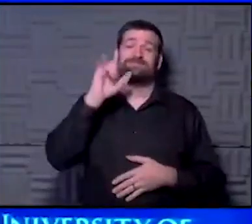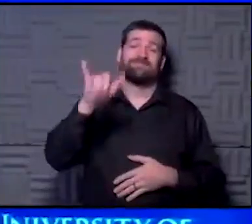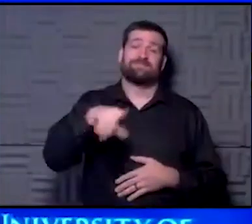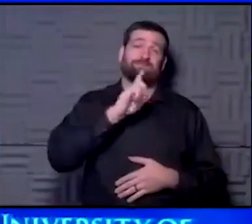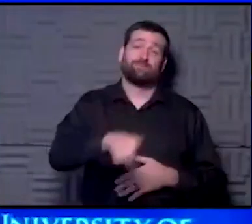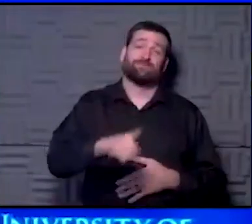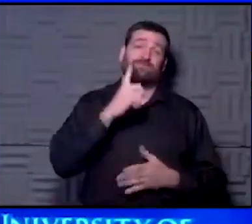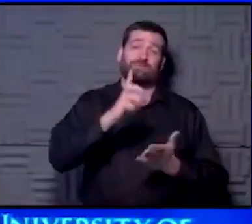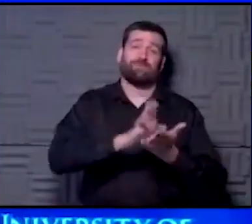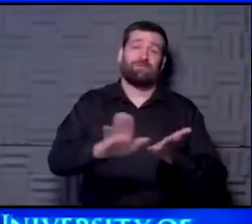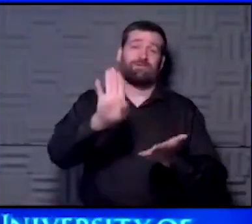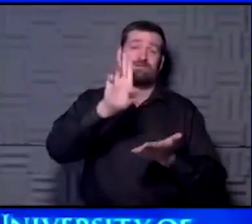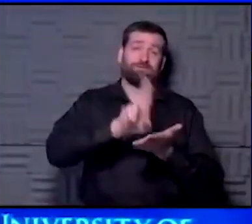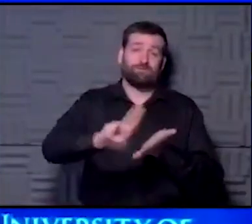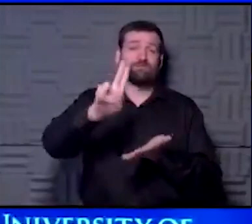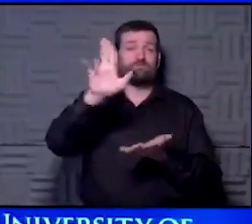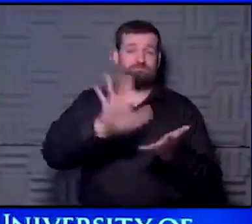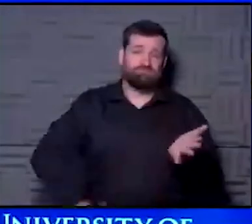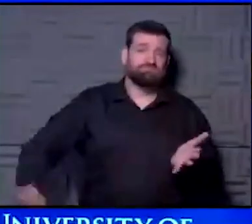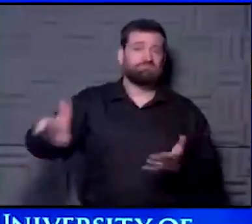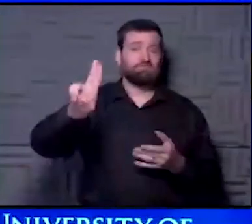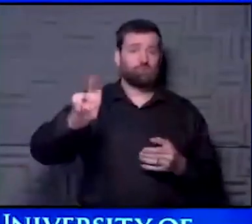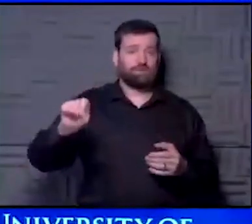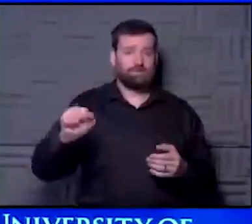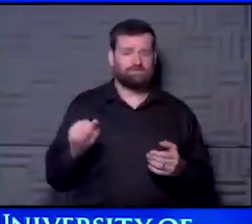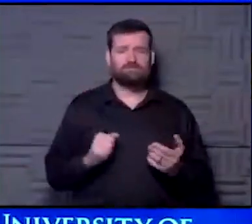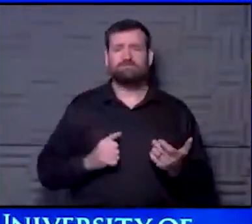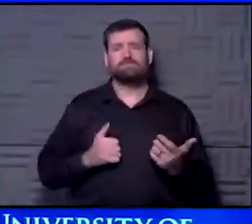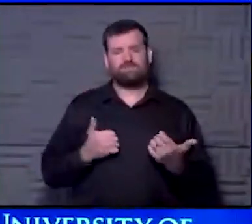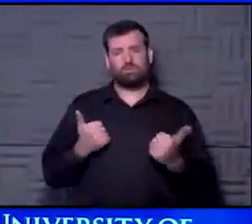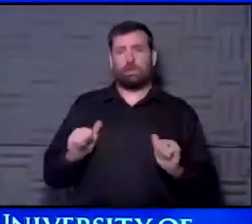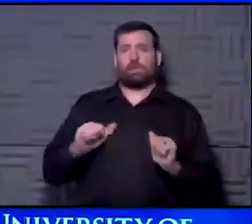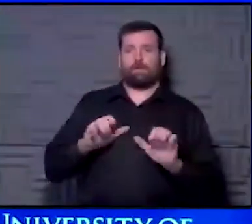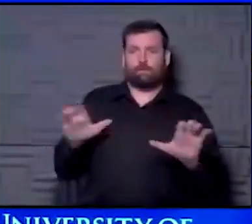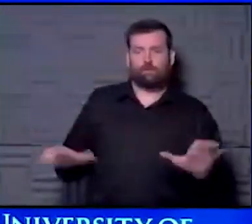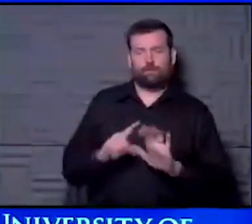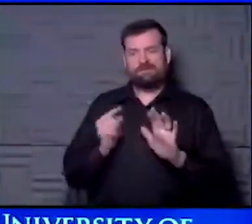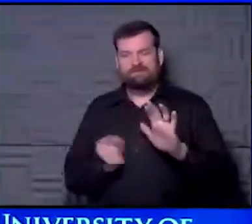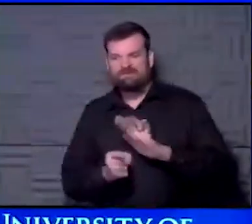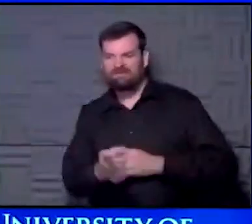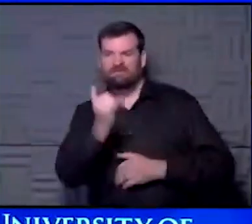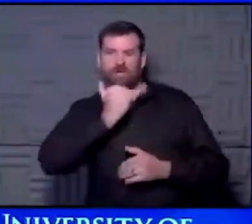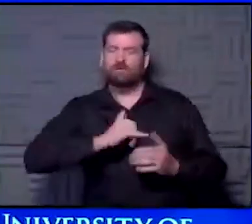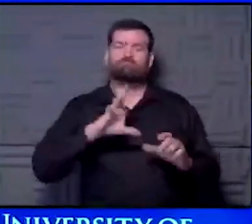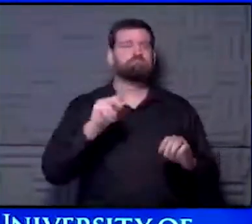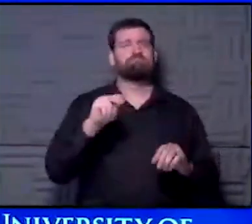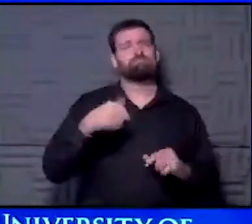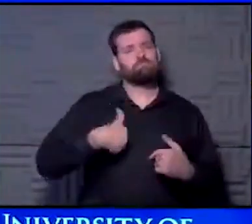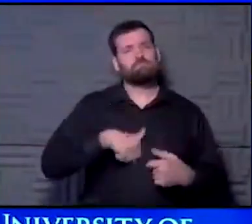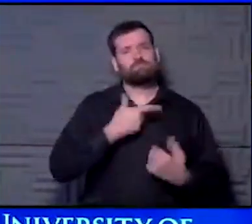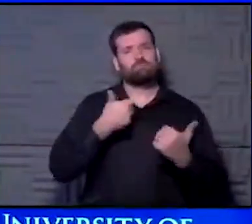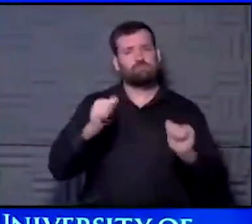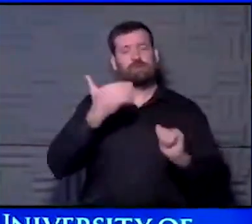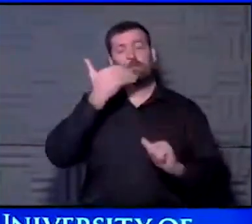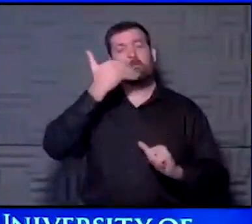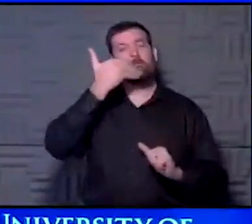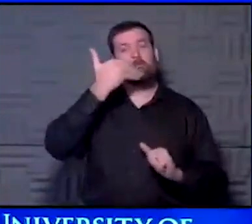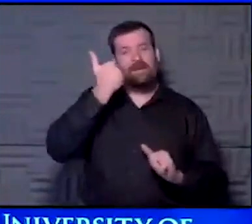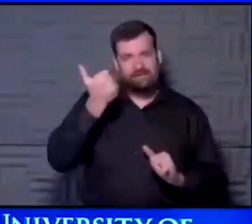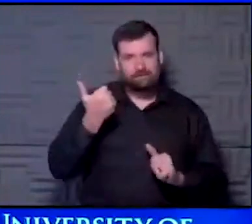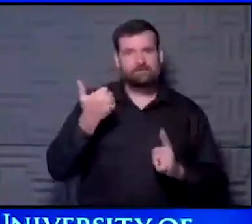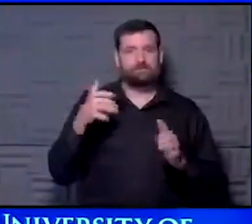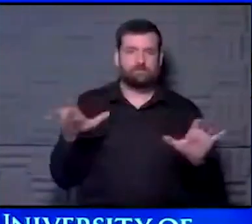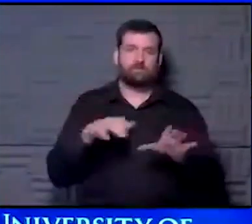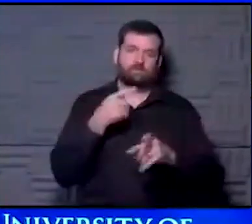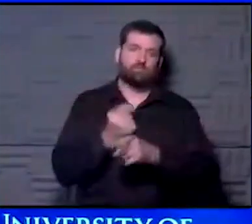for colleges and universities around the country. Like, nobody's out there trying to do the wrong thing. No. We're trying to do the right thing and do our very best effort at doing the